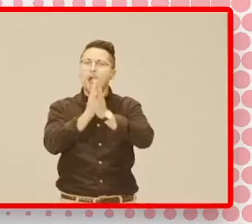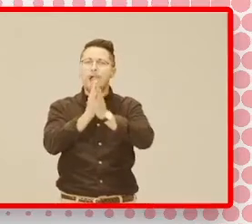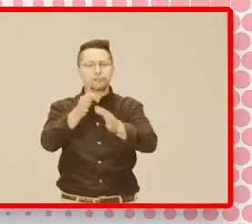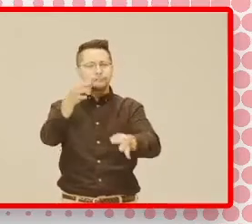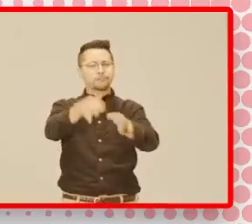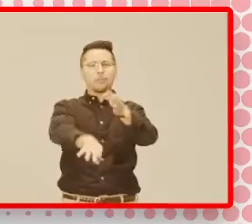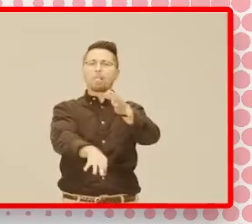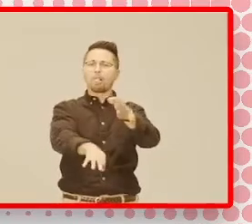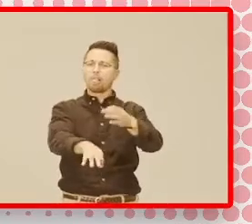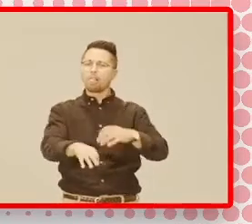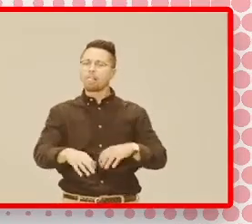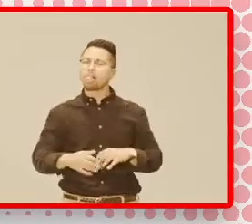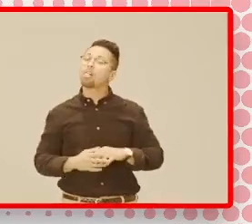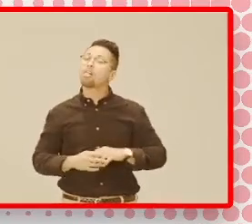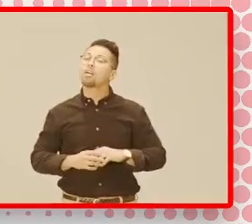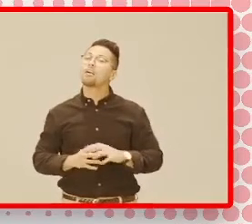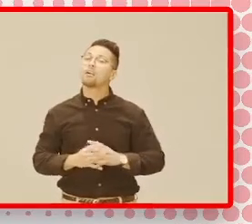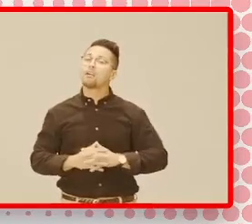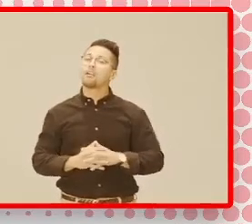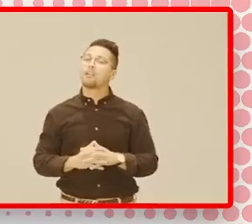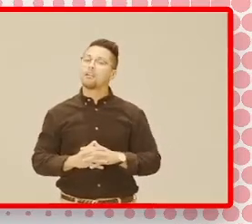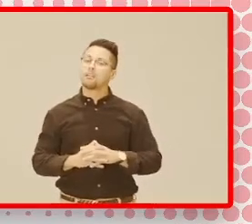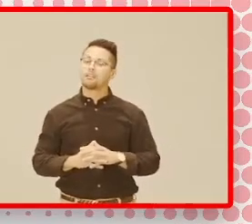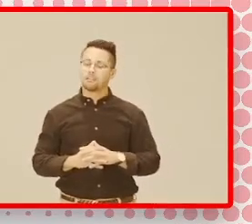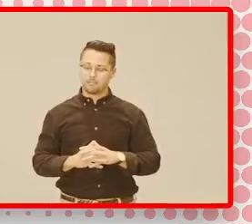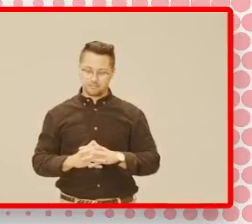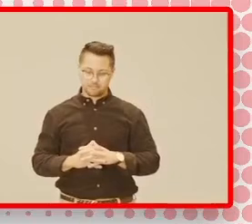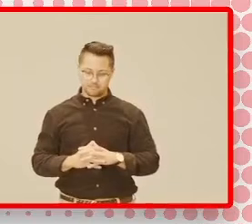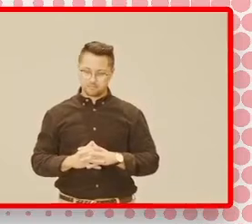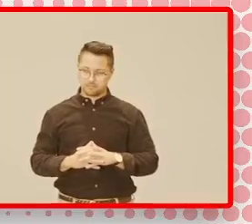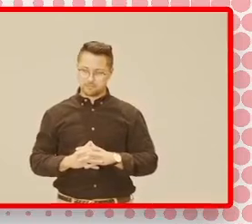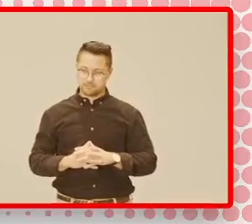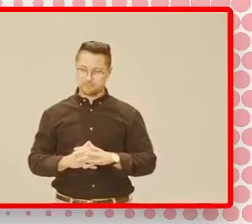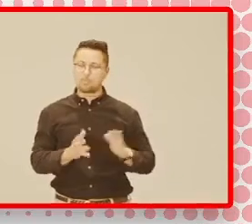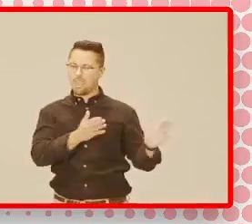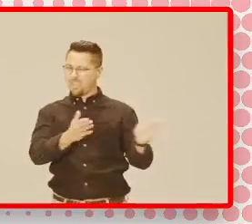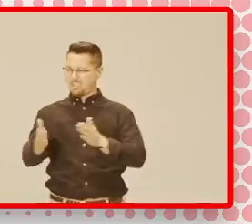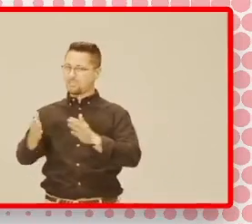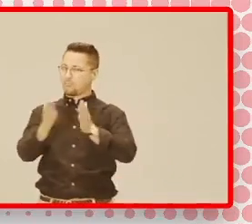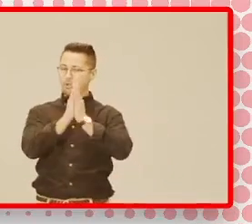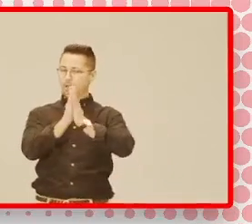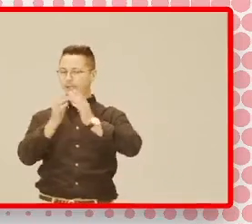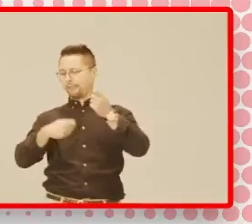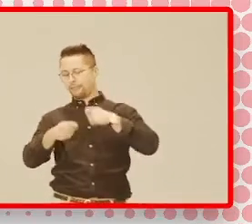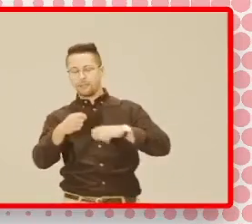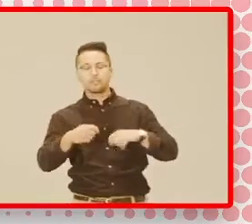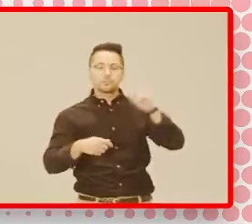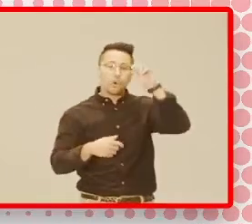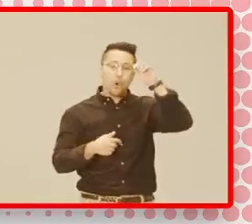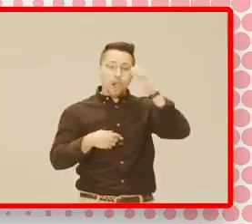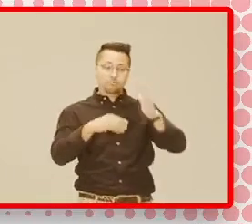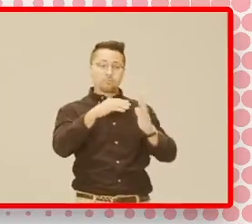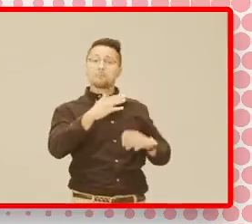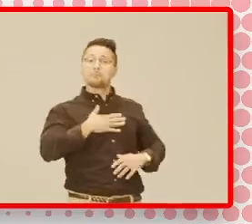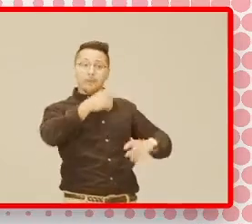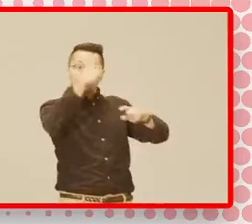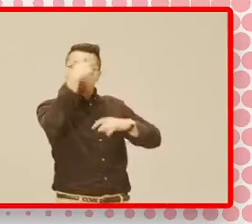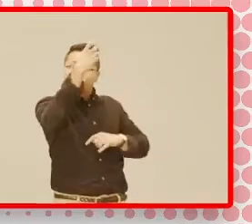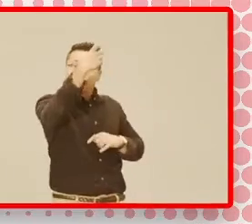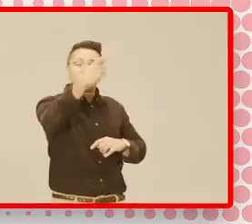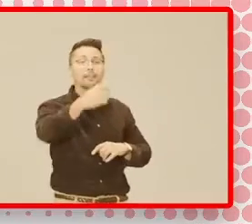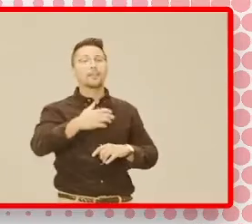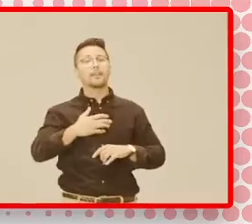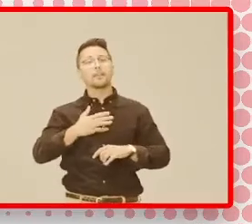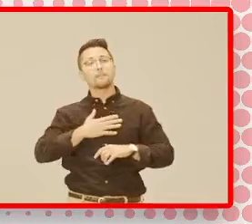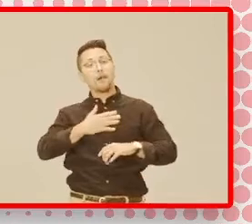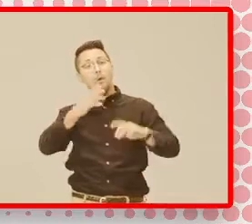So I wrote my dreams, my goal,